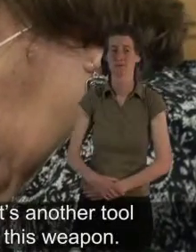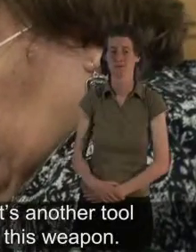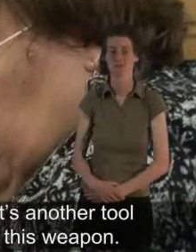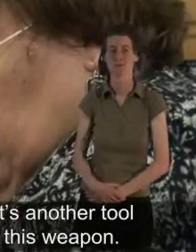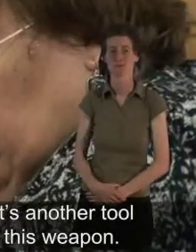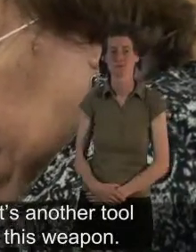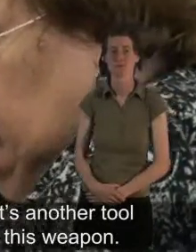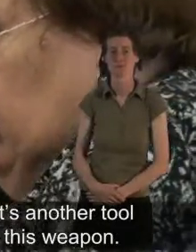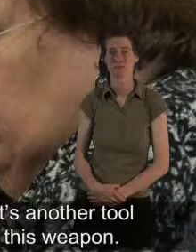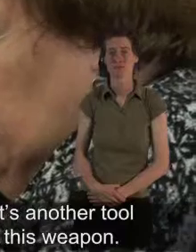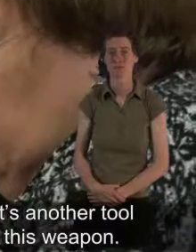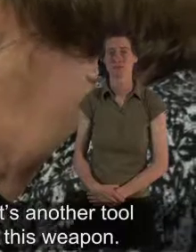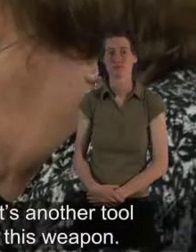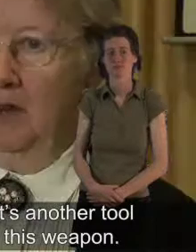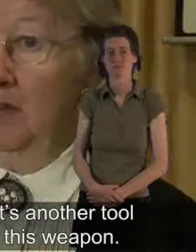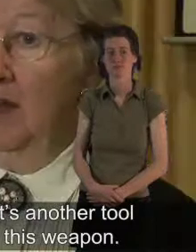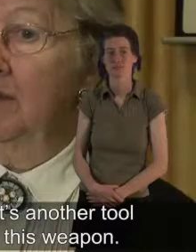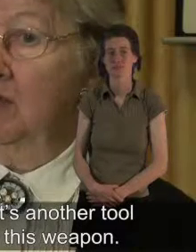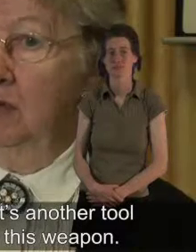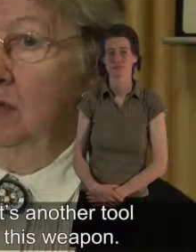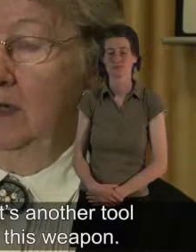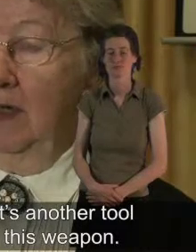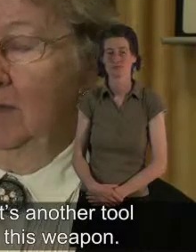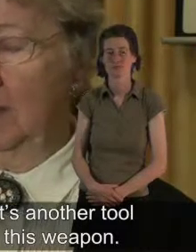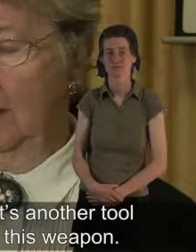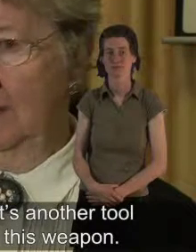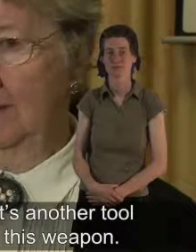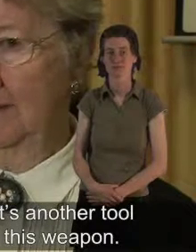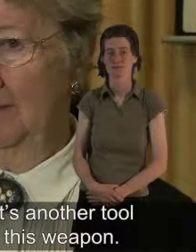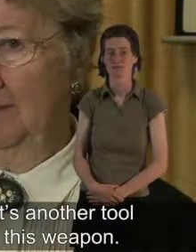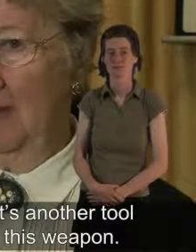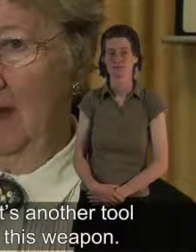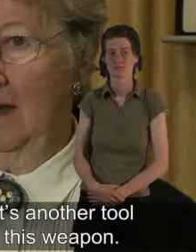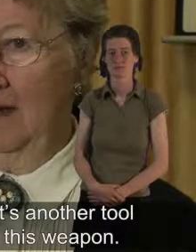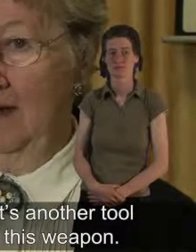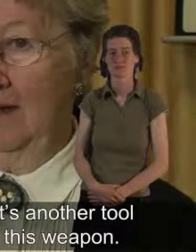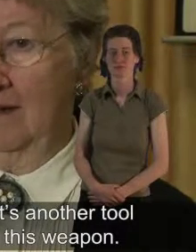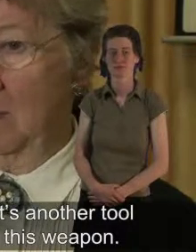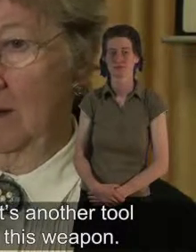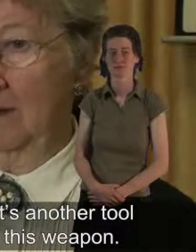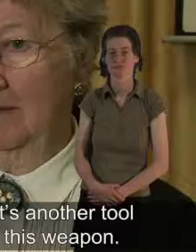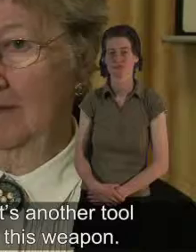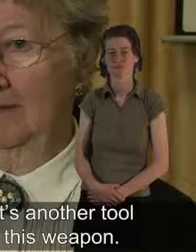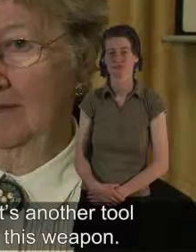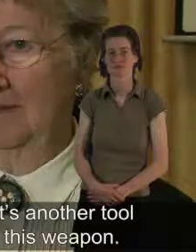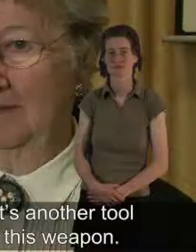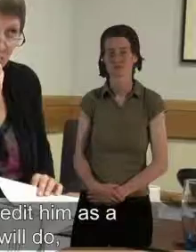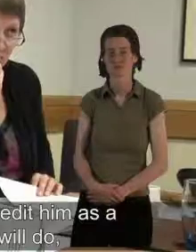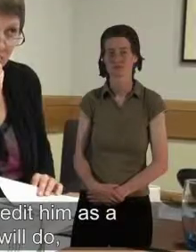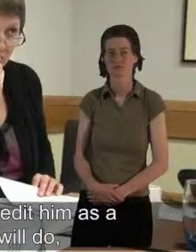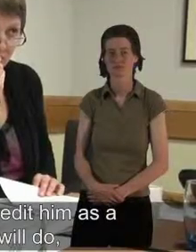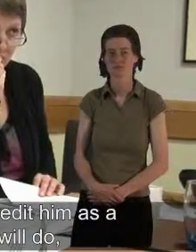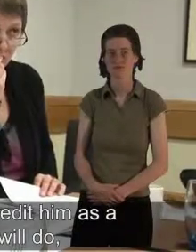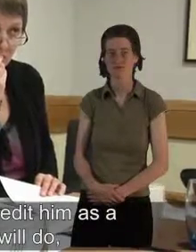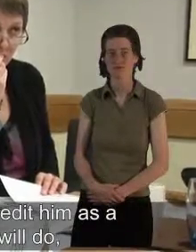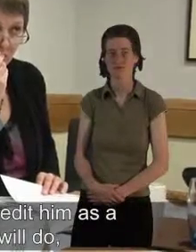they won't be able to campaign properly. It's another tool in the armoury, and they need this weapon. The